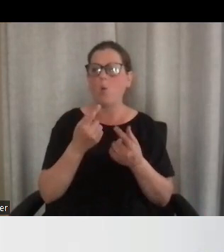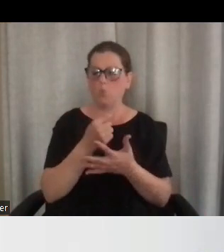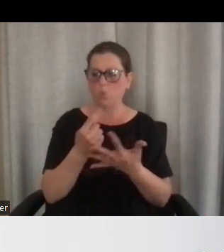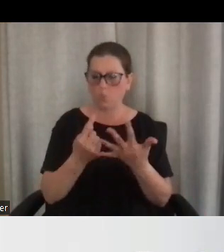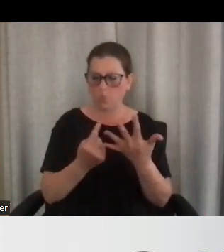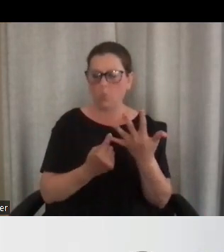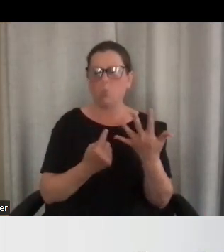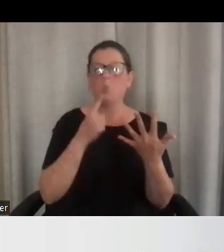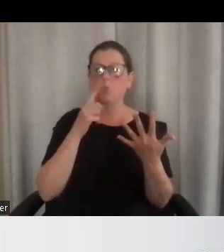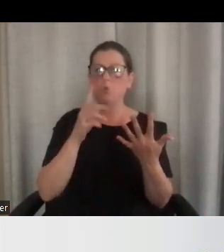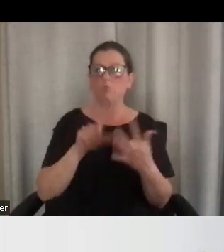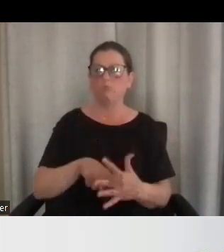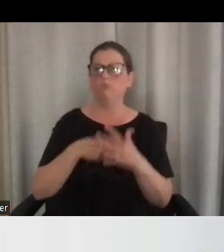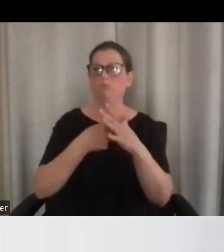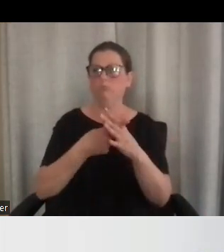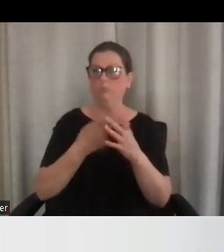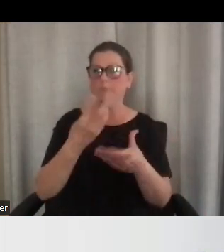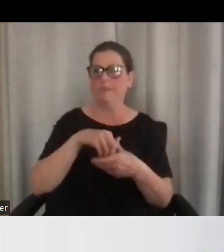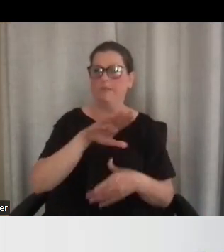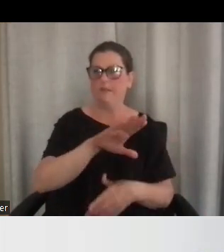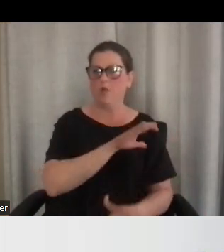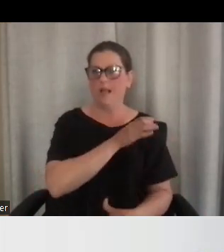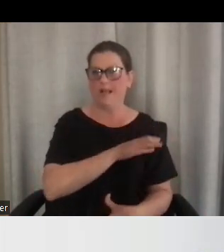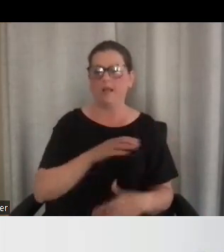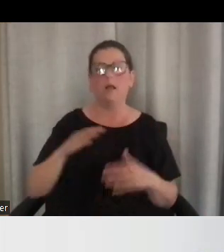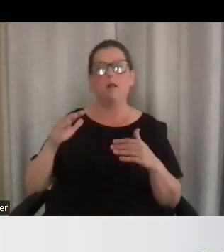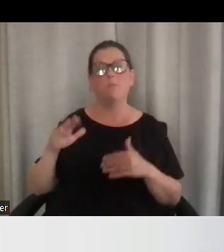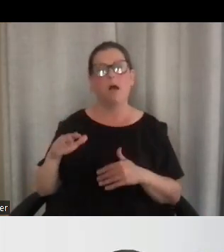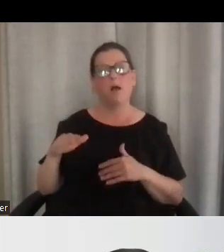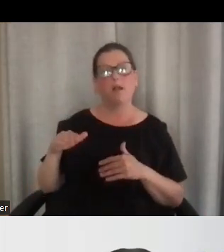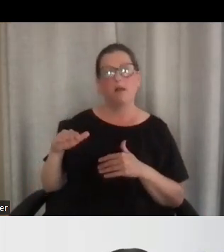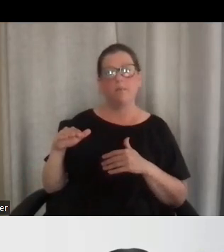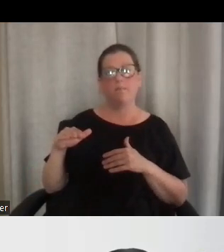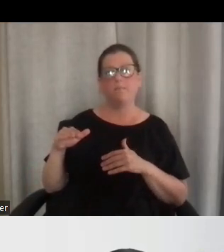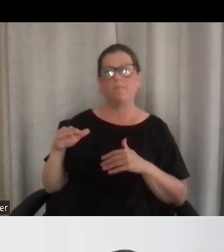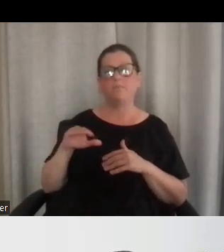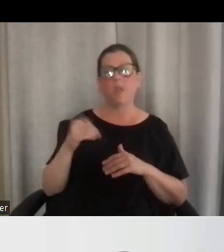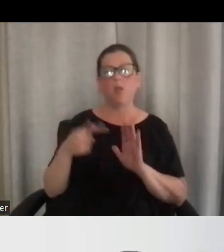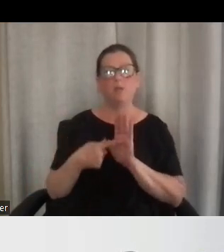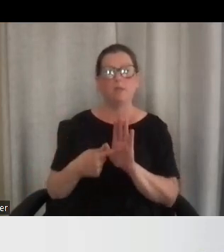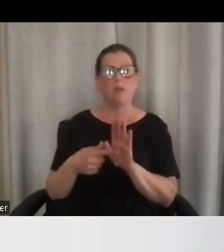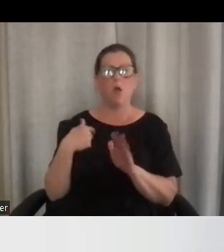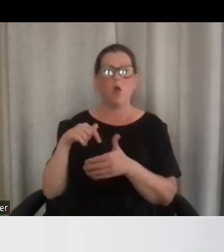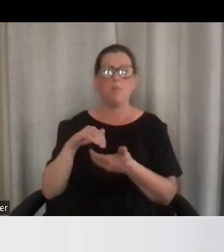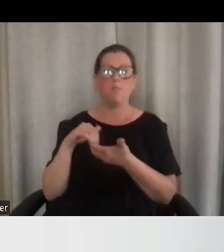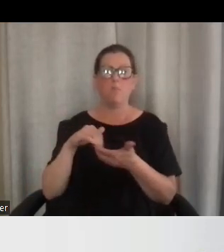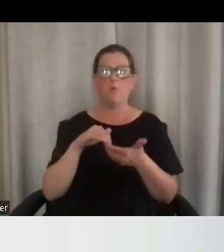care in a clinic. And then at the bottom is another example of our partnership with a